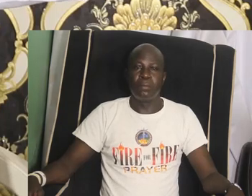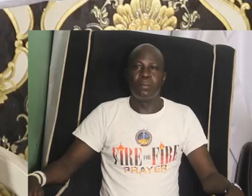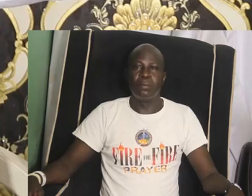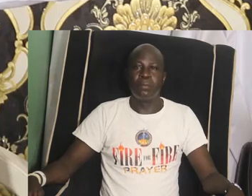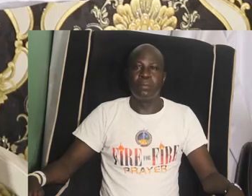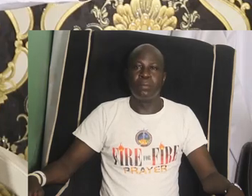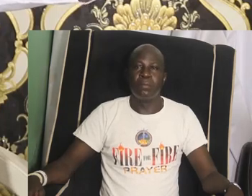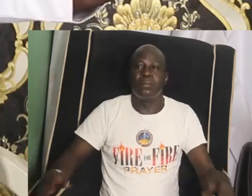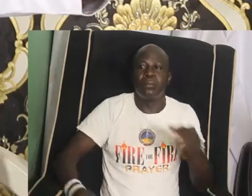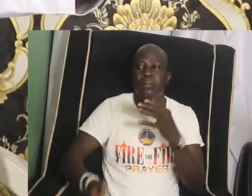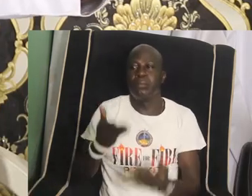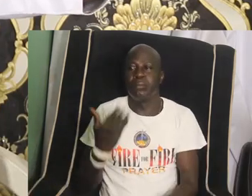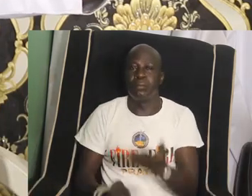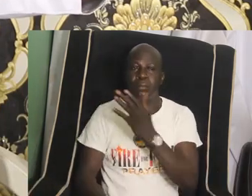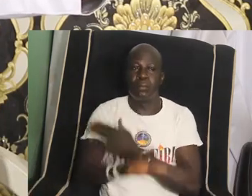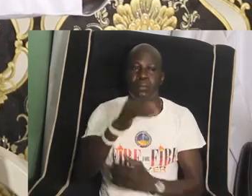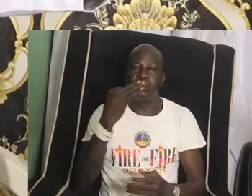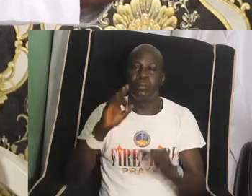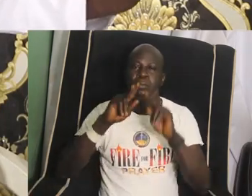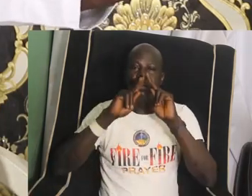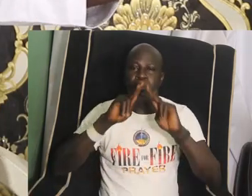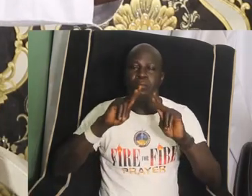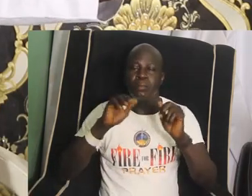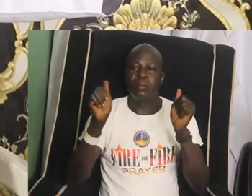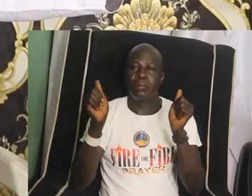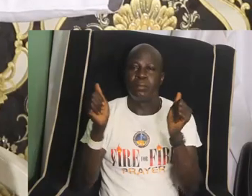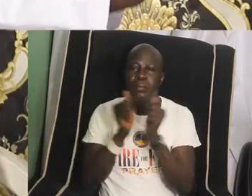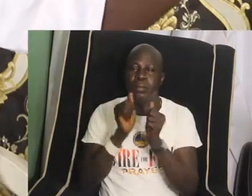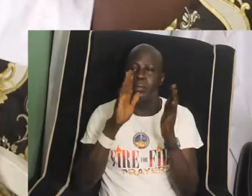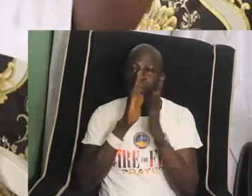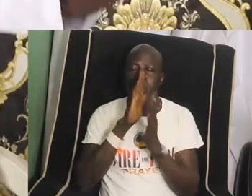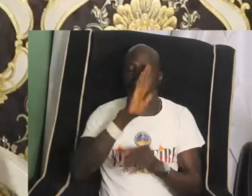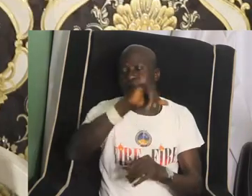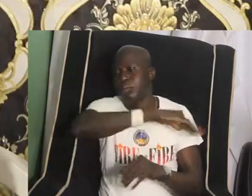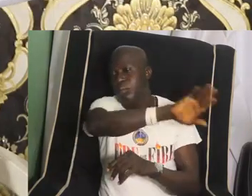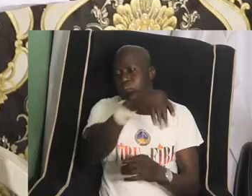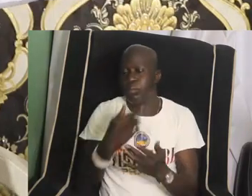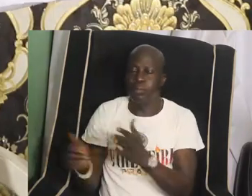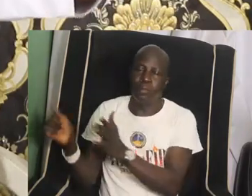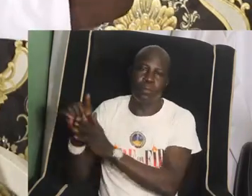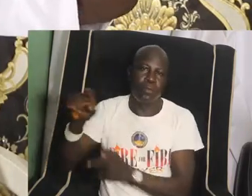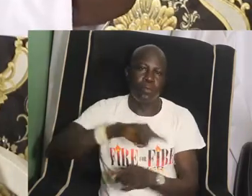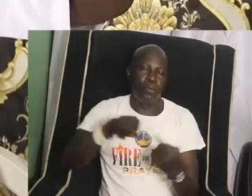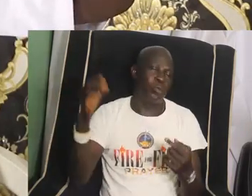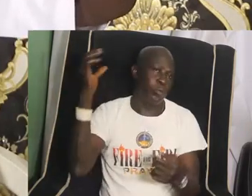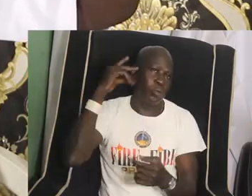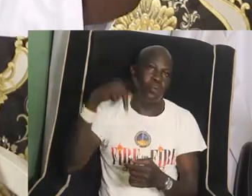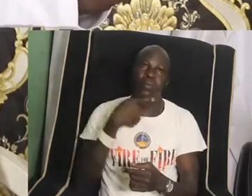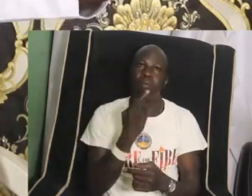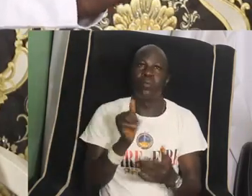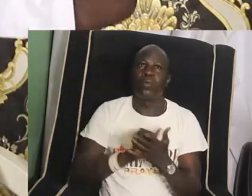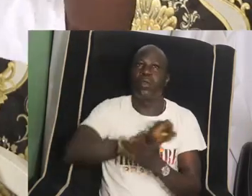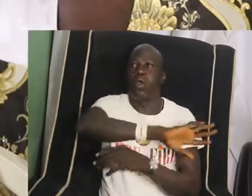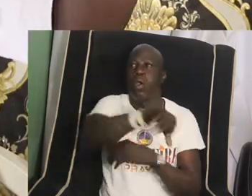ti olorun alaafia may God of peace yo wa pelu gbogbo eniyan be with everyone to ngbo hun me Nigerian my